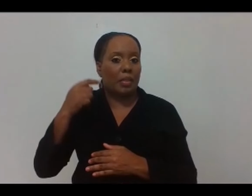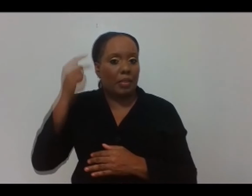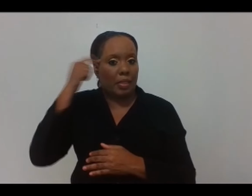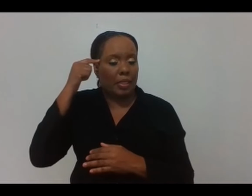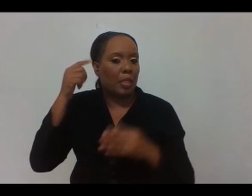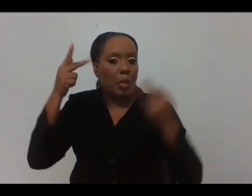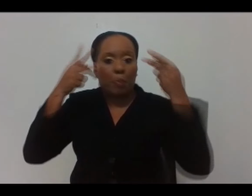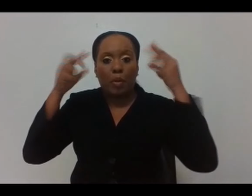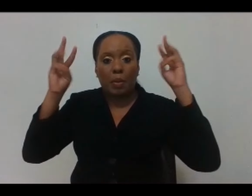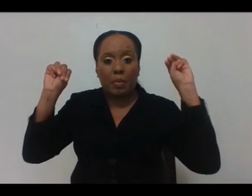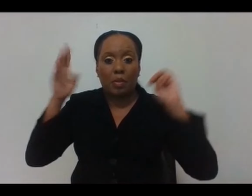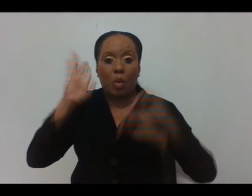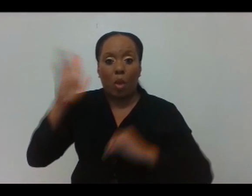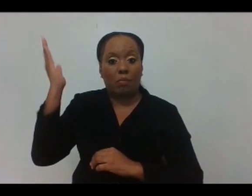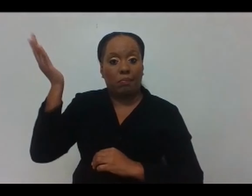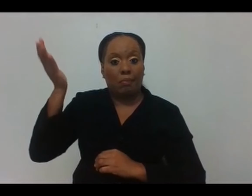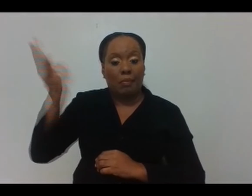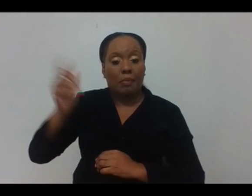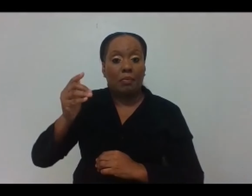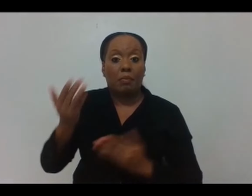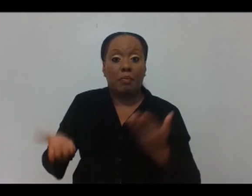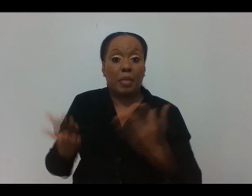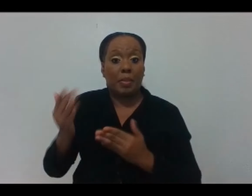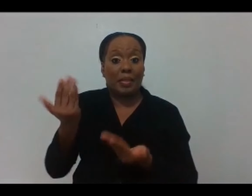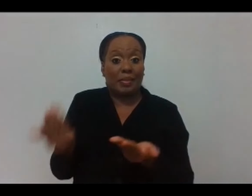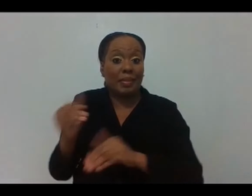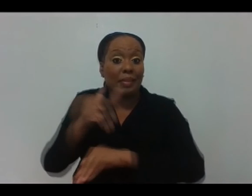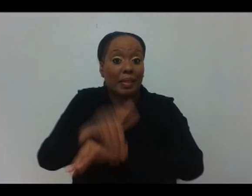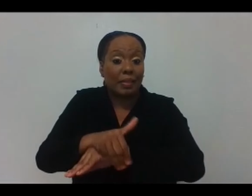nation sometime later today, possibly tonight.